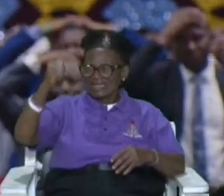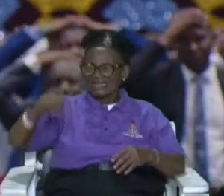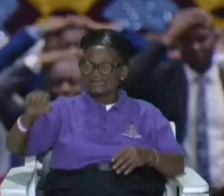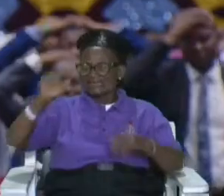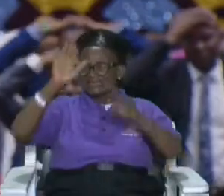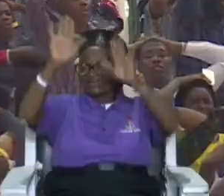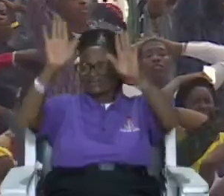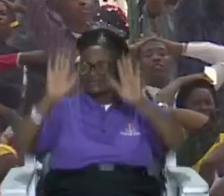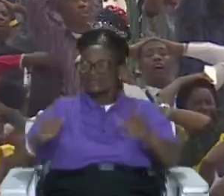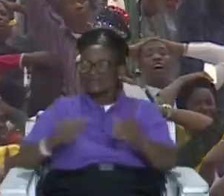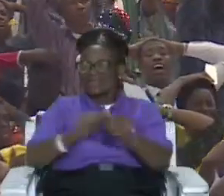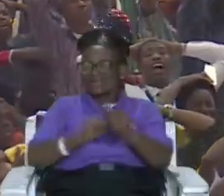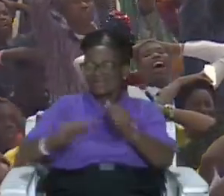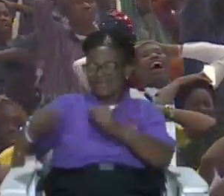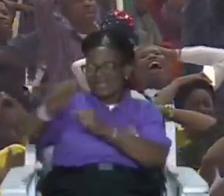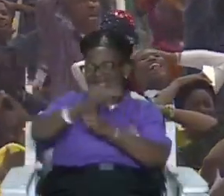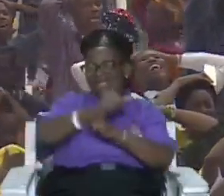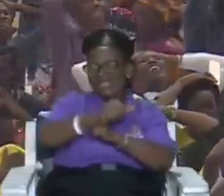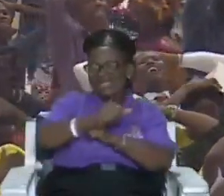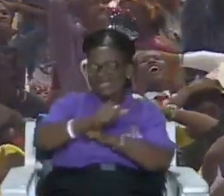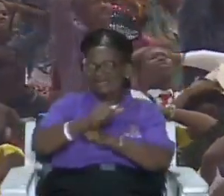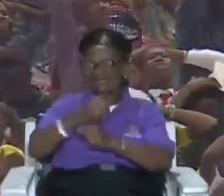Go ahead, decree.